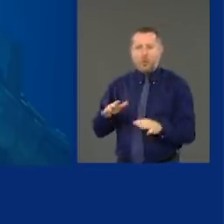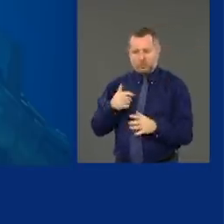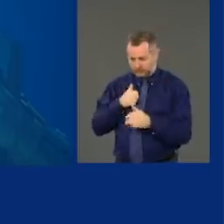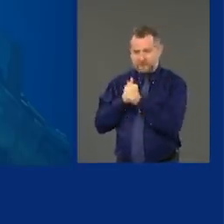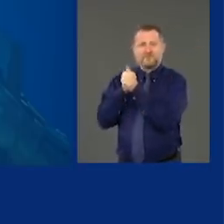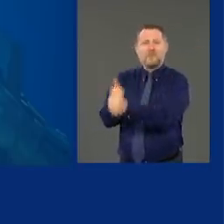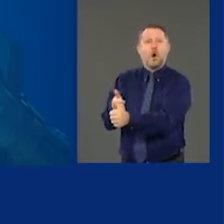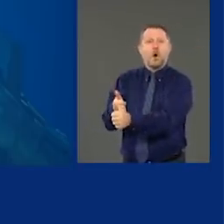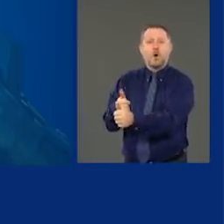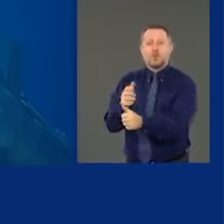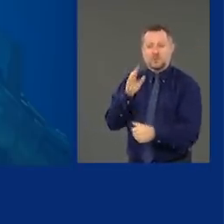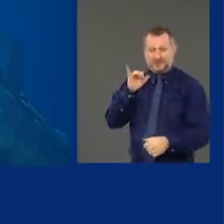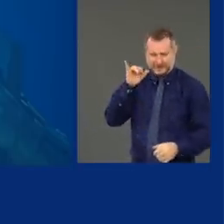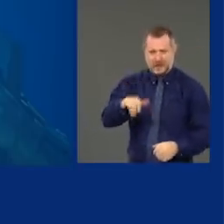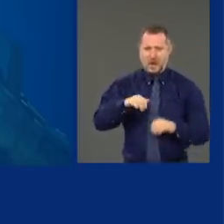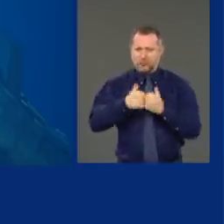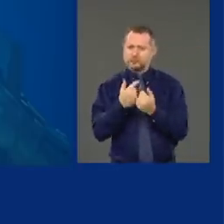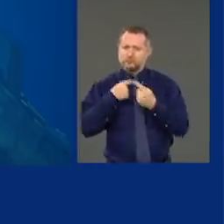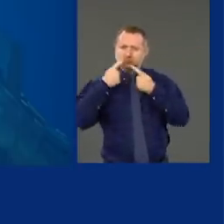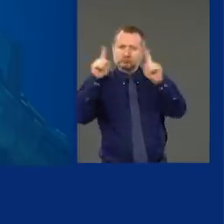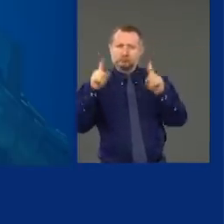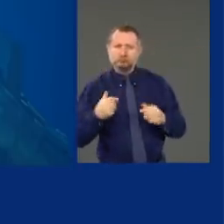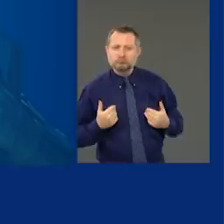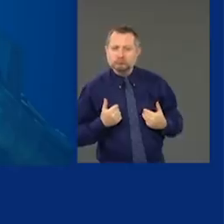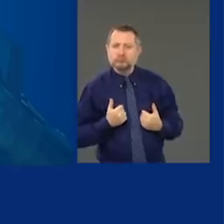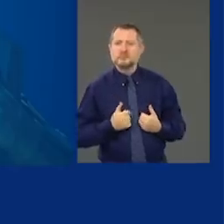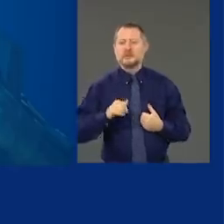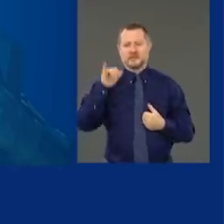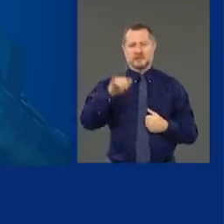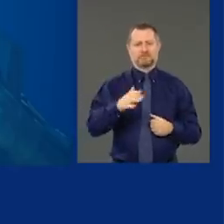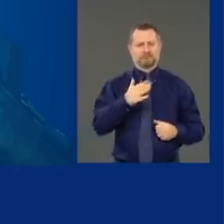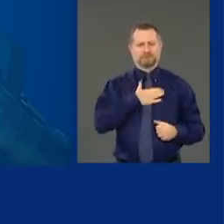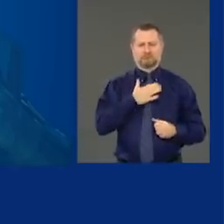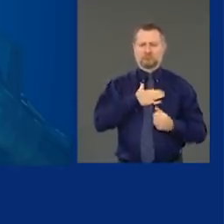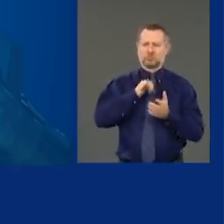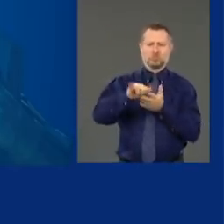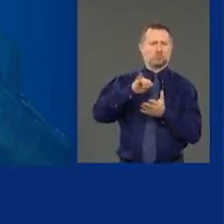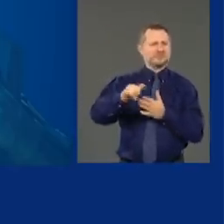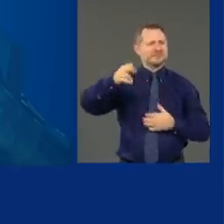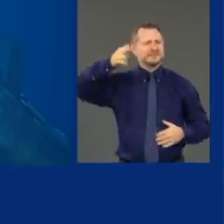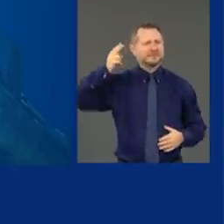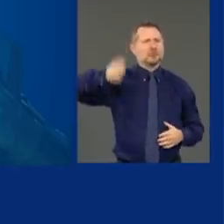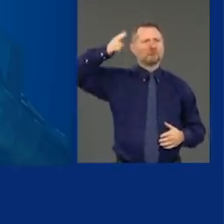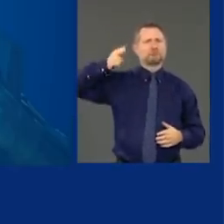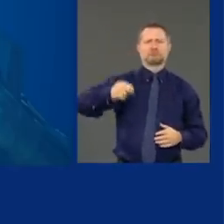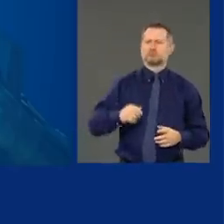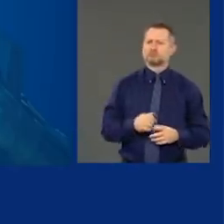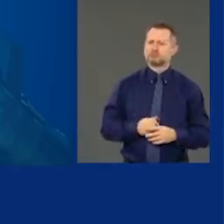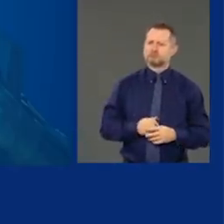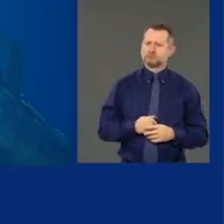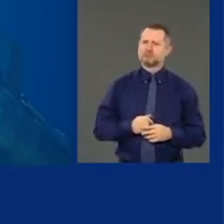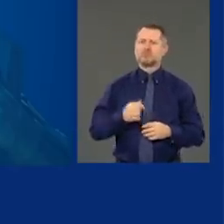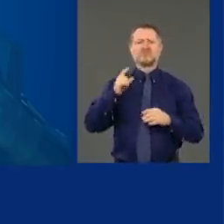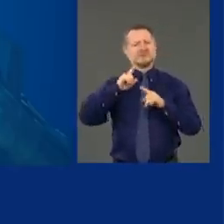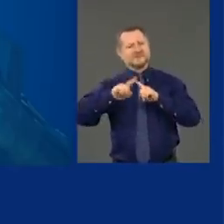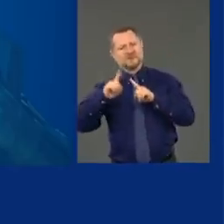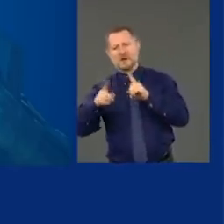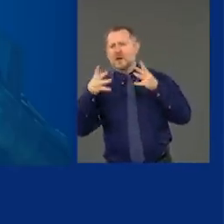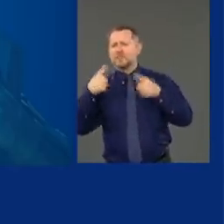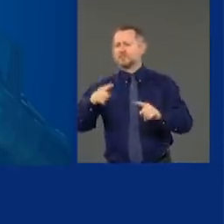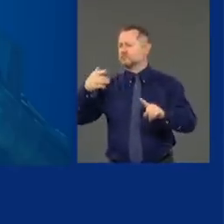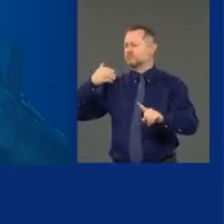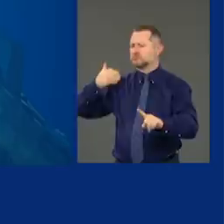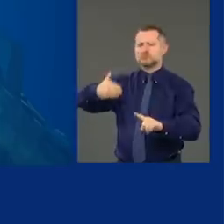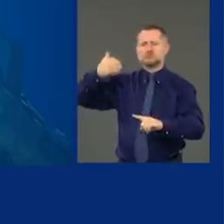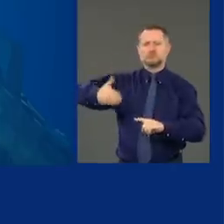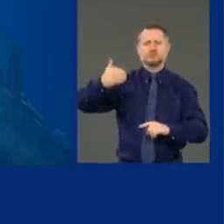at its best. That's the history of New York, right? That's Stonewall, that's Triangle Shirtwaist Factory